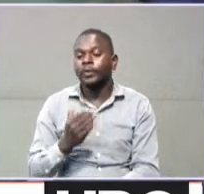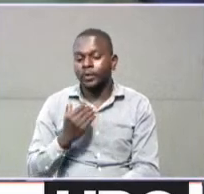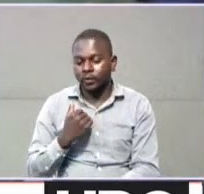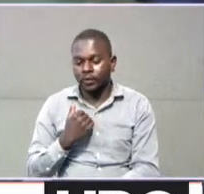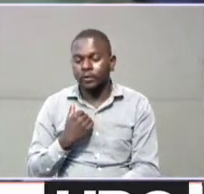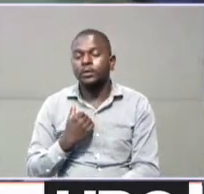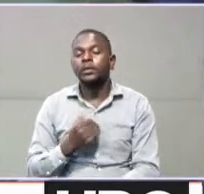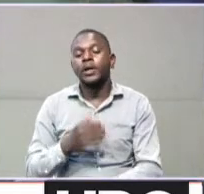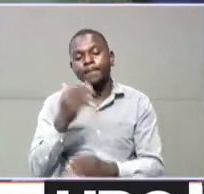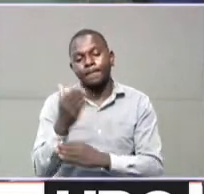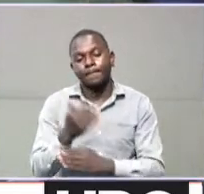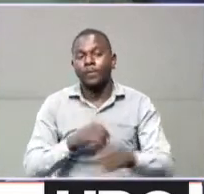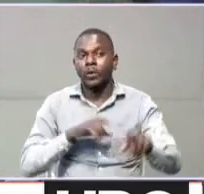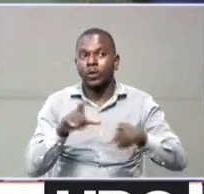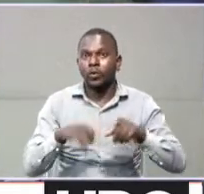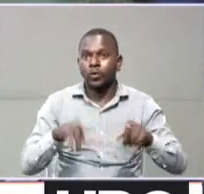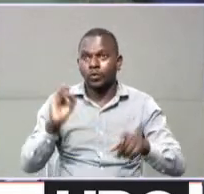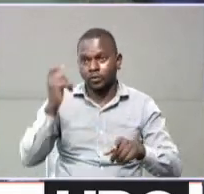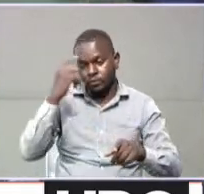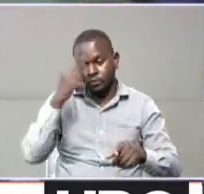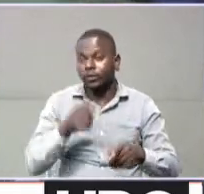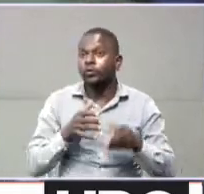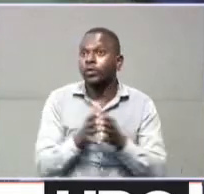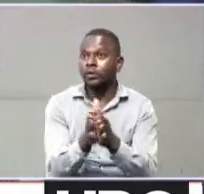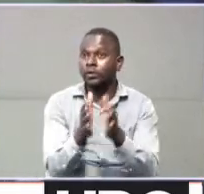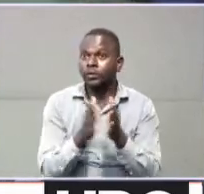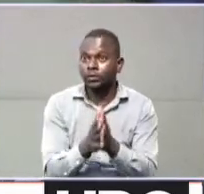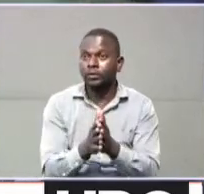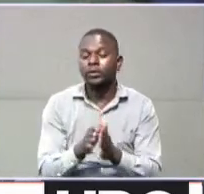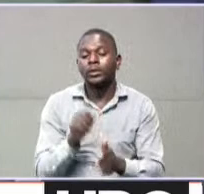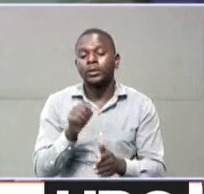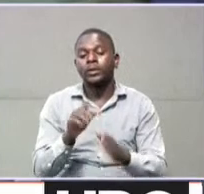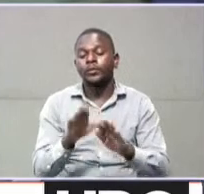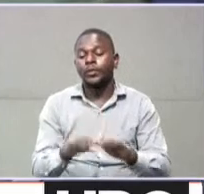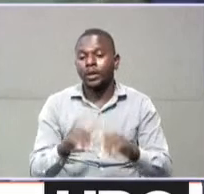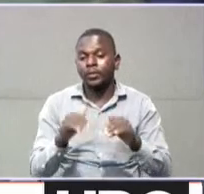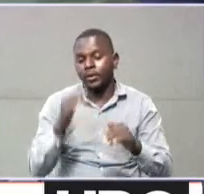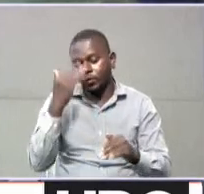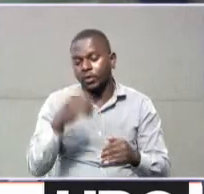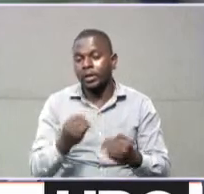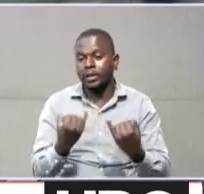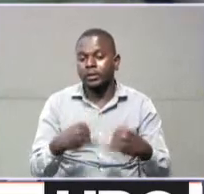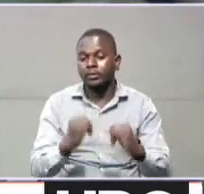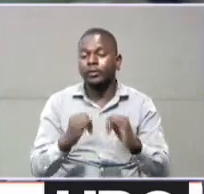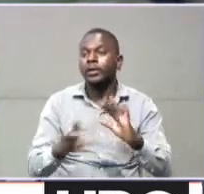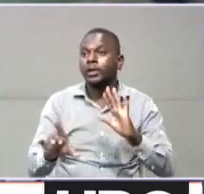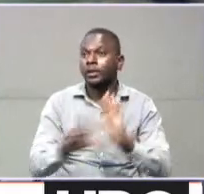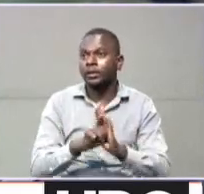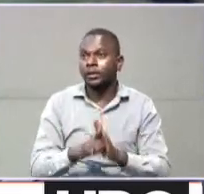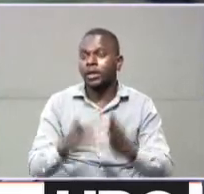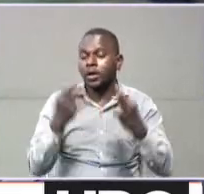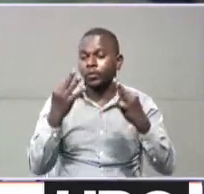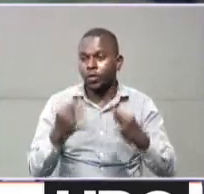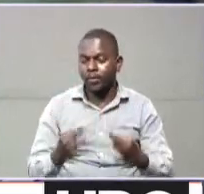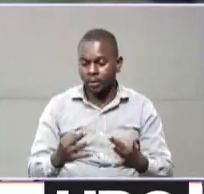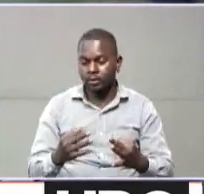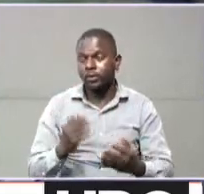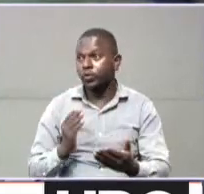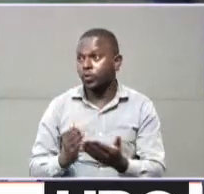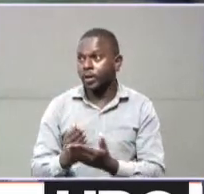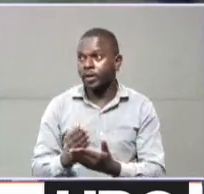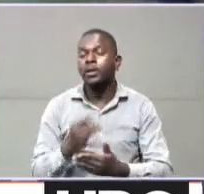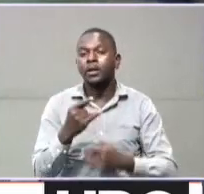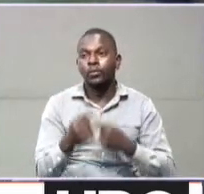minister of local government to explain to this house why enforcement of the law on property rights